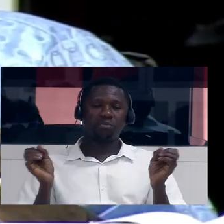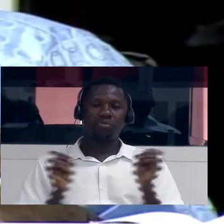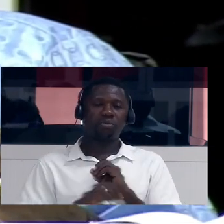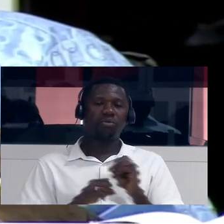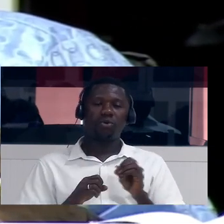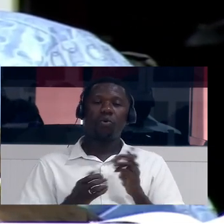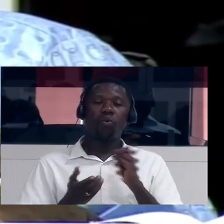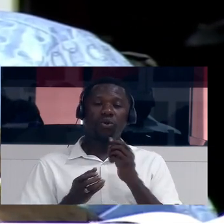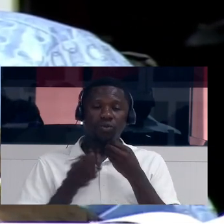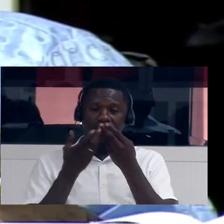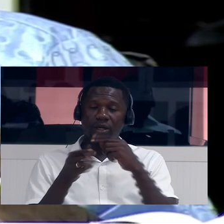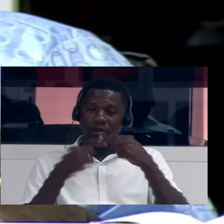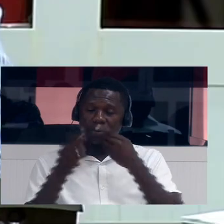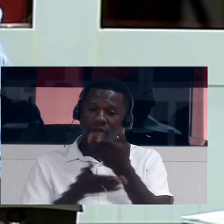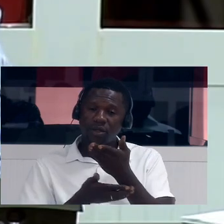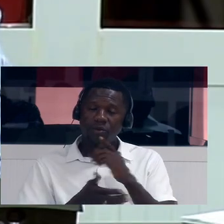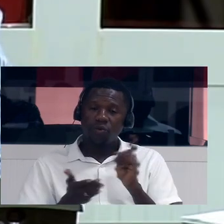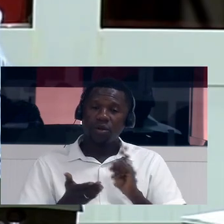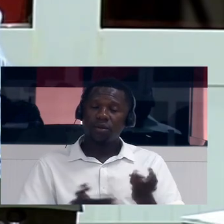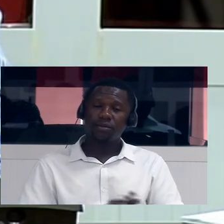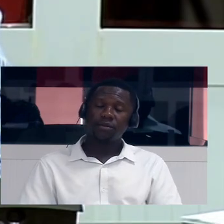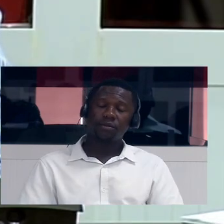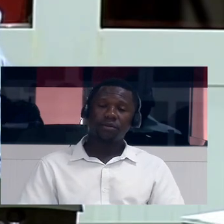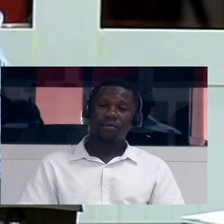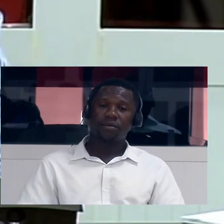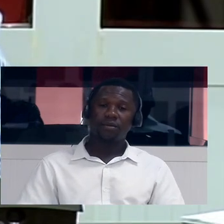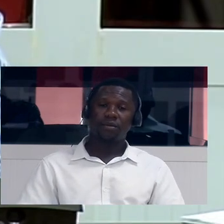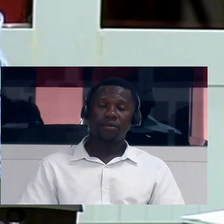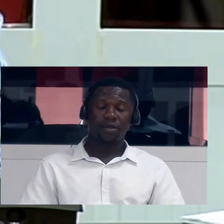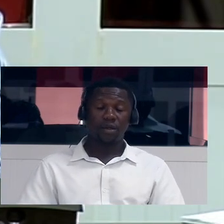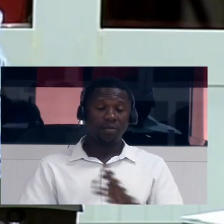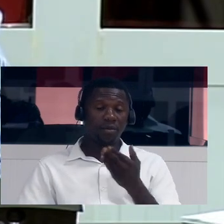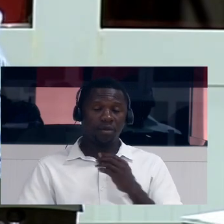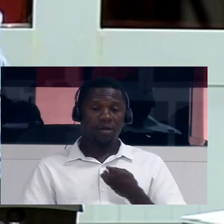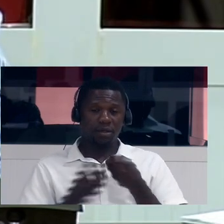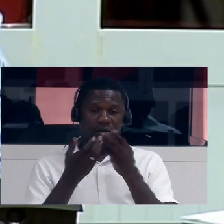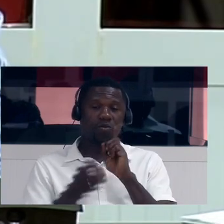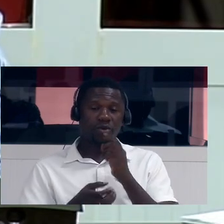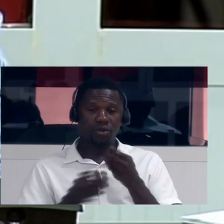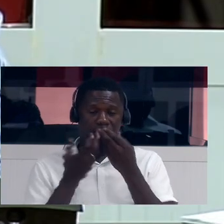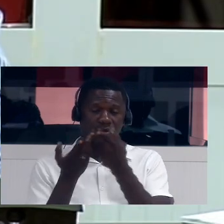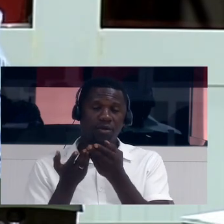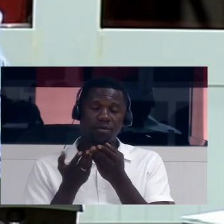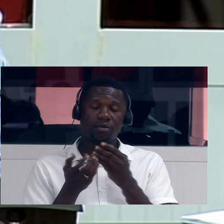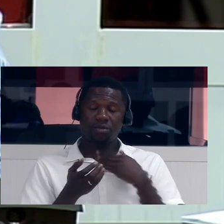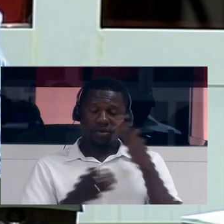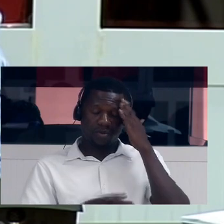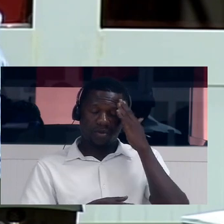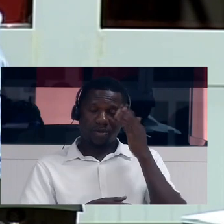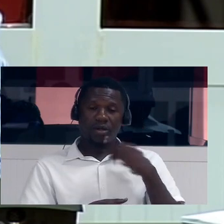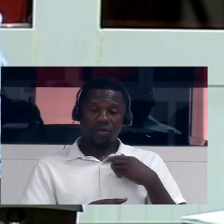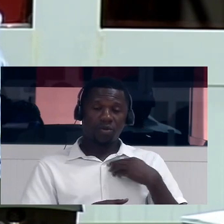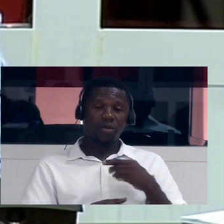What do you say to that? He may have said what you said to them, but I do know that I was the one